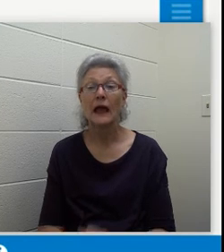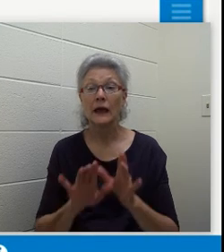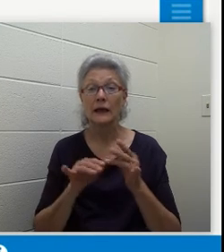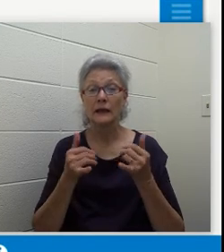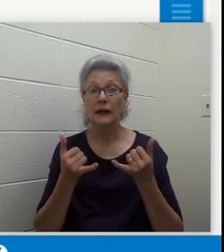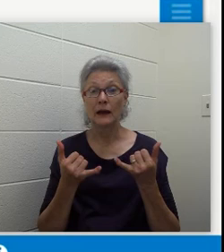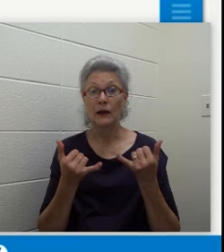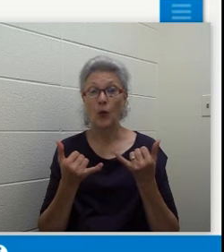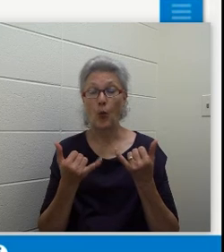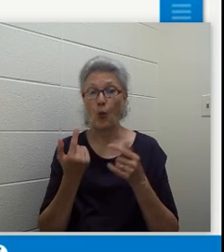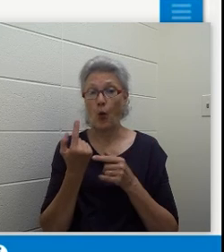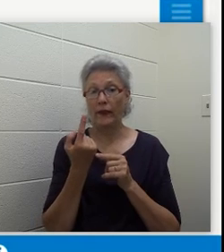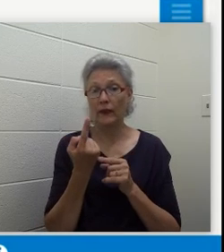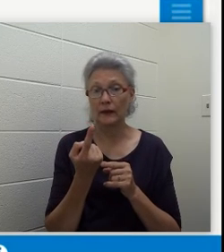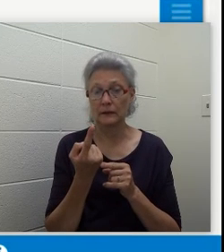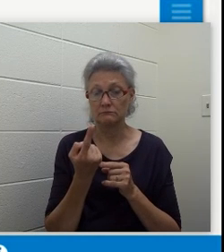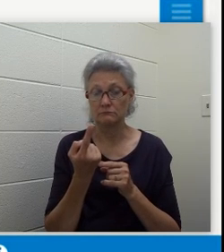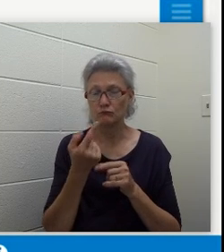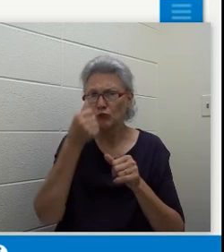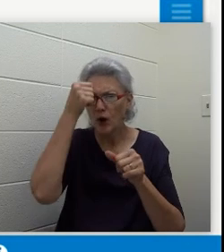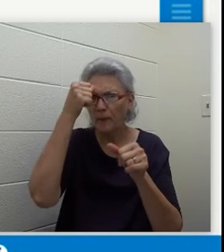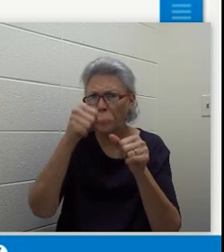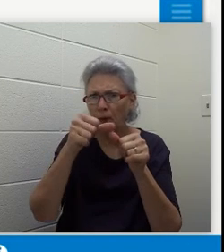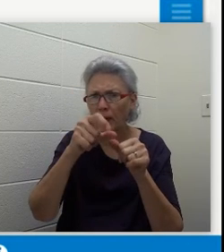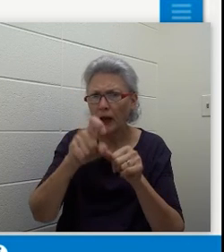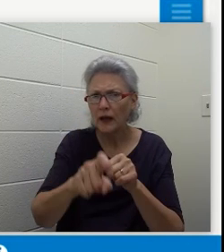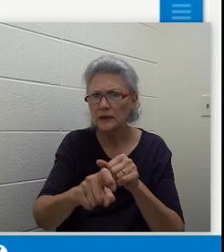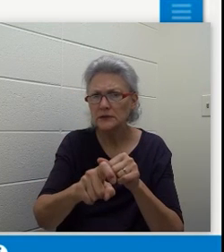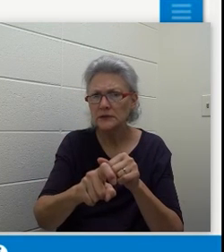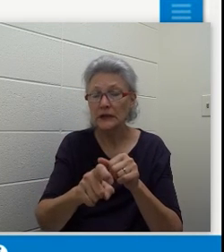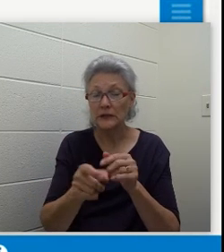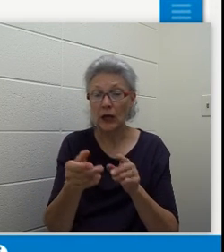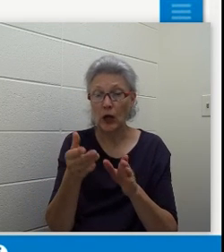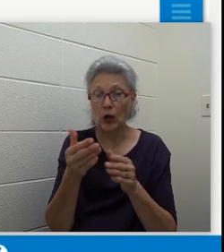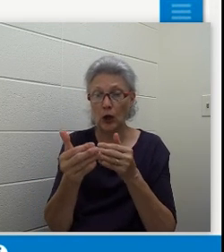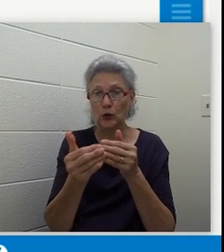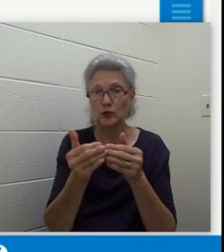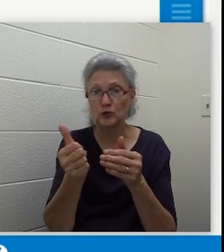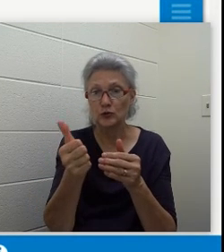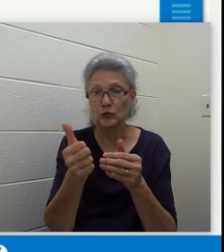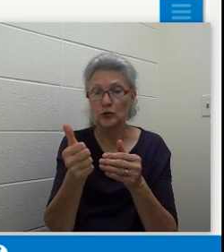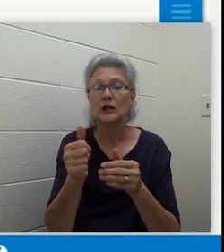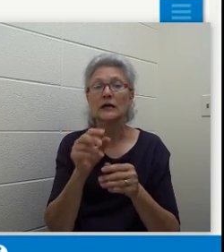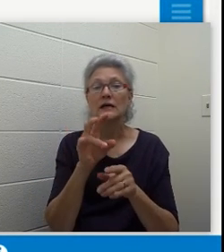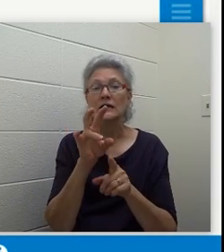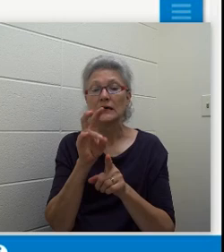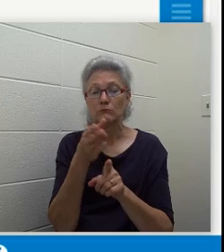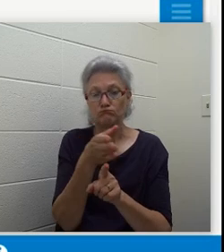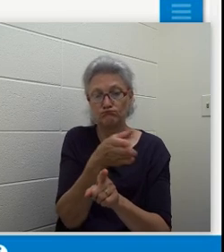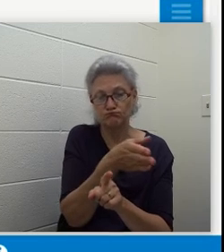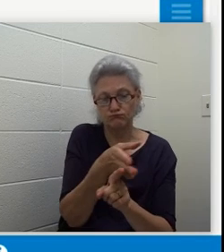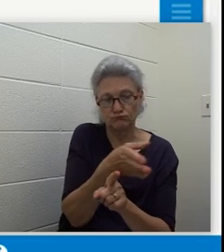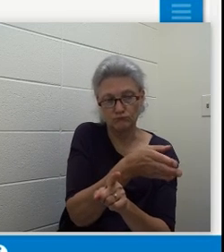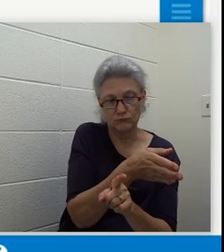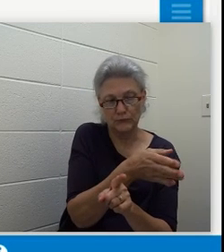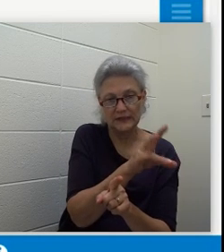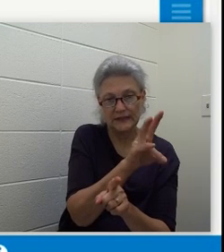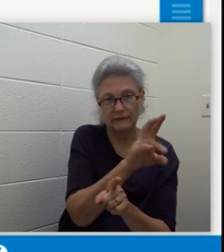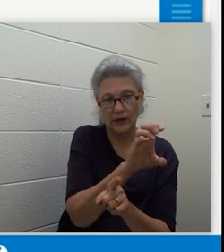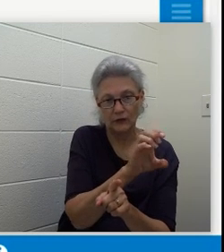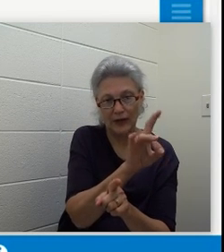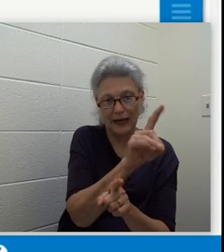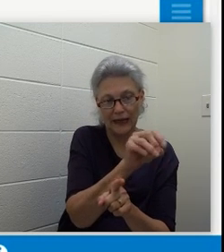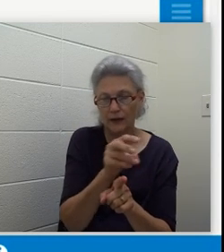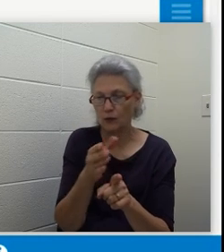Now, one thing that we need to keep in mind is it closer to 780 or 790 so that I could